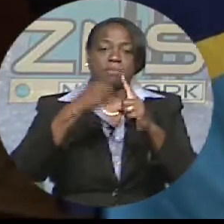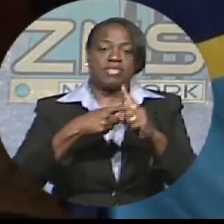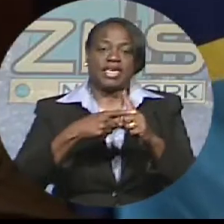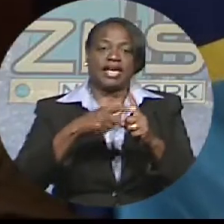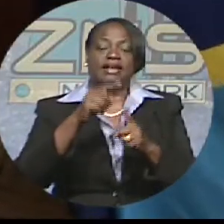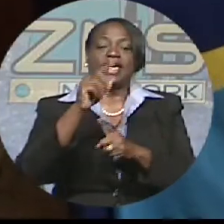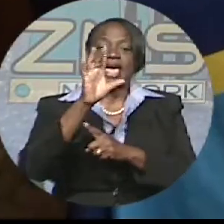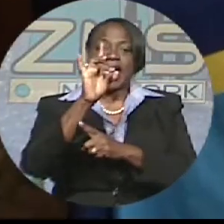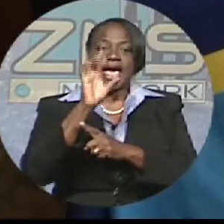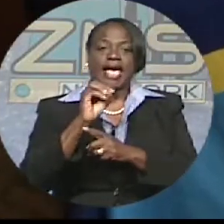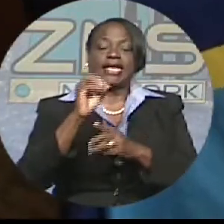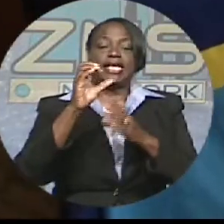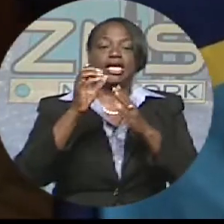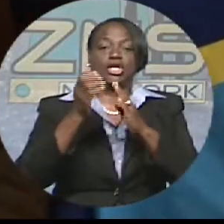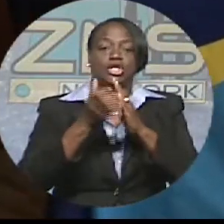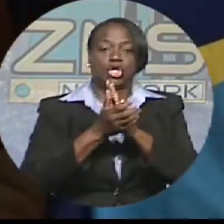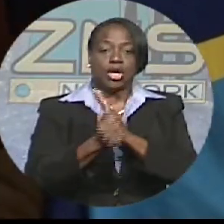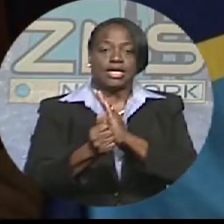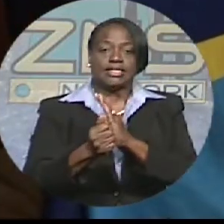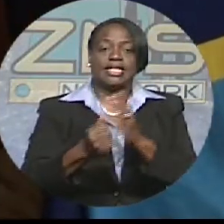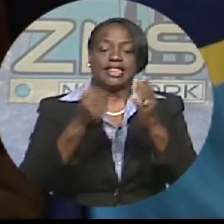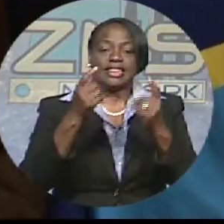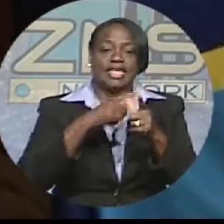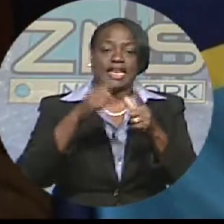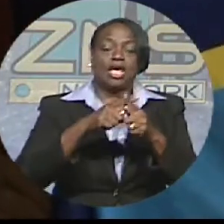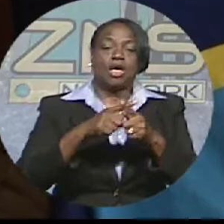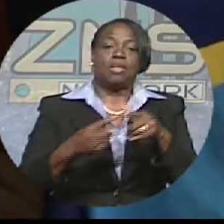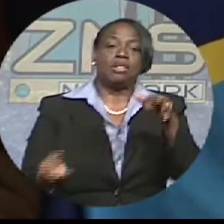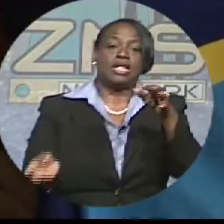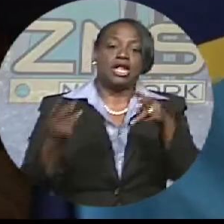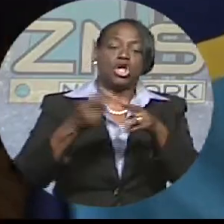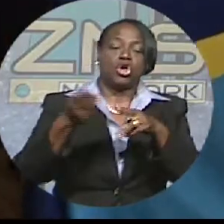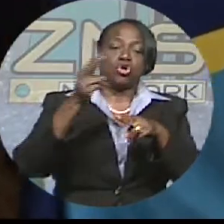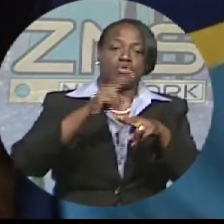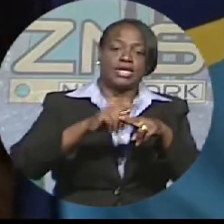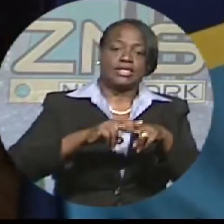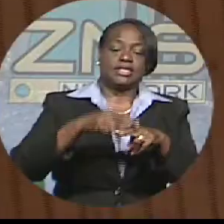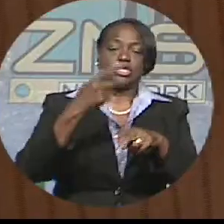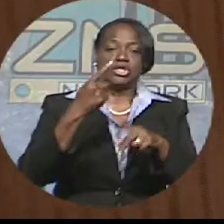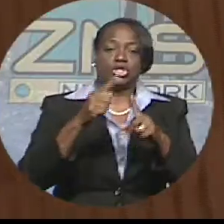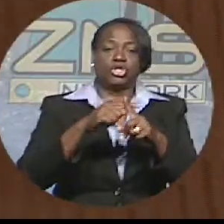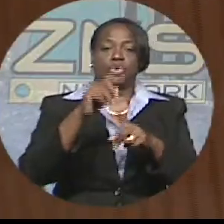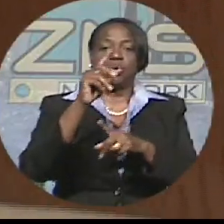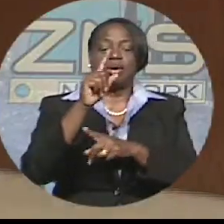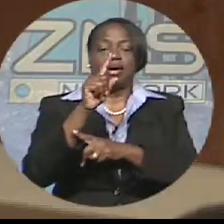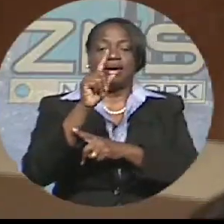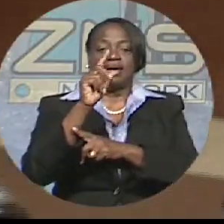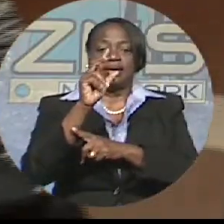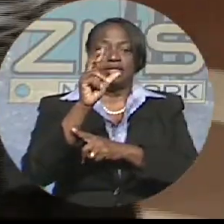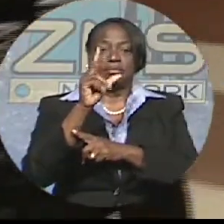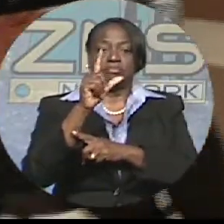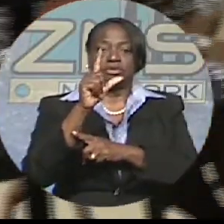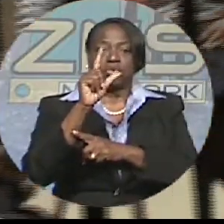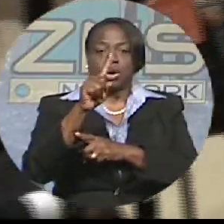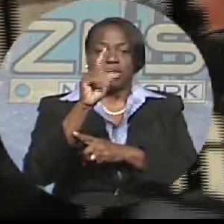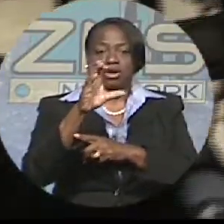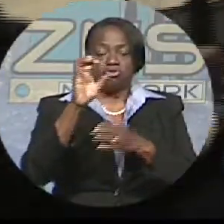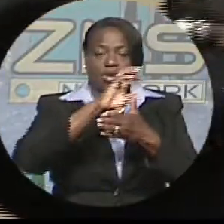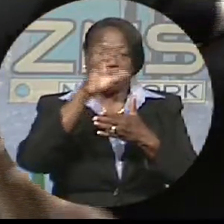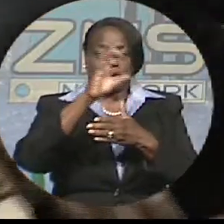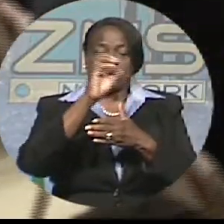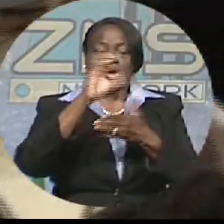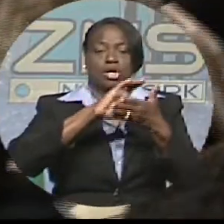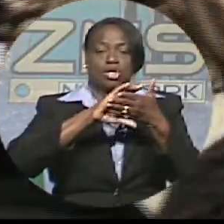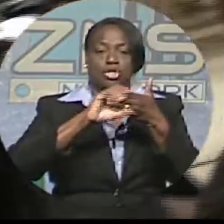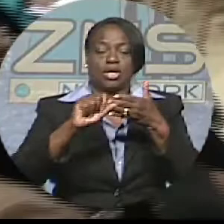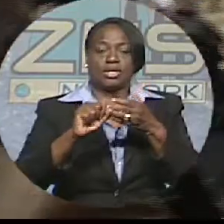by $20 based on the number of people in the house, up to 5. Griffin says with approximately 6,000 clients, the department is